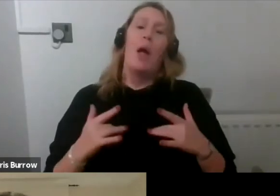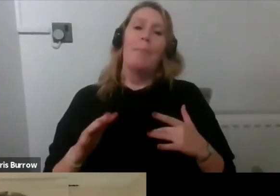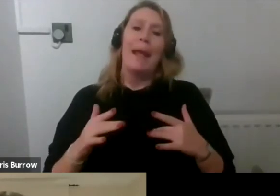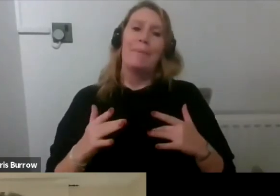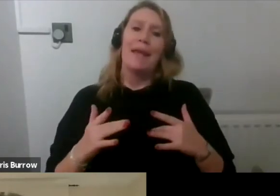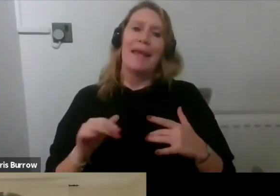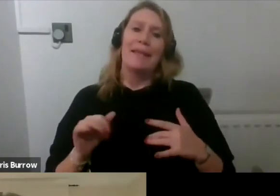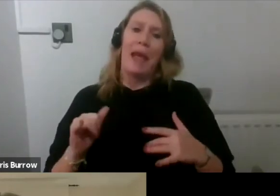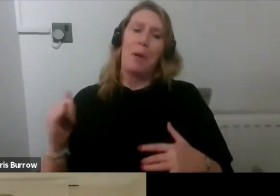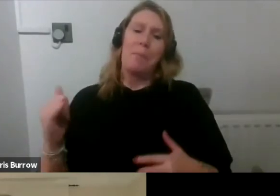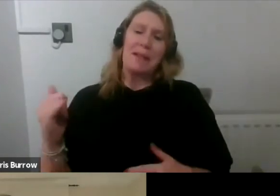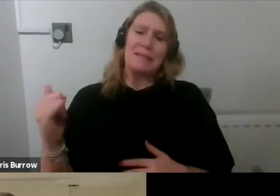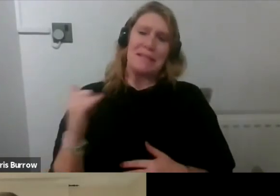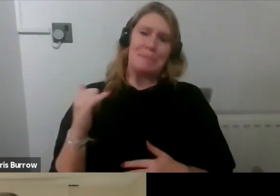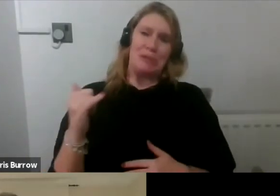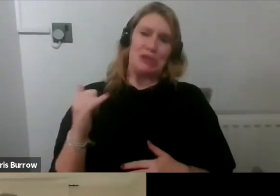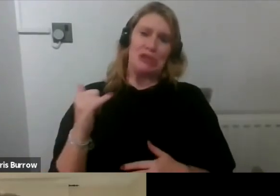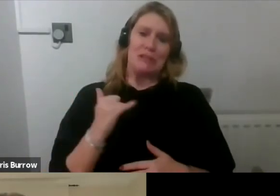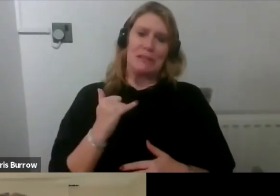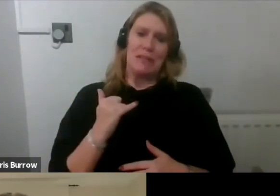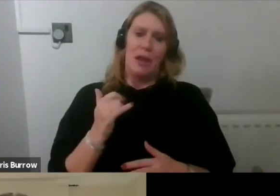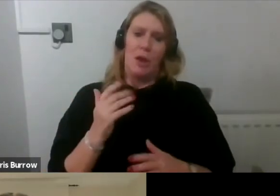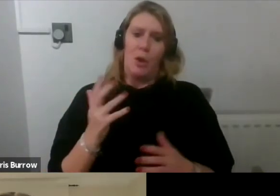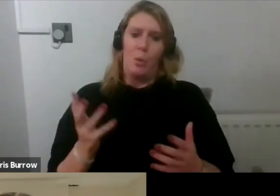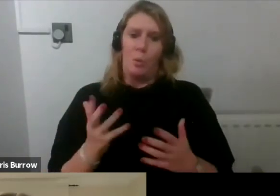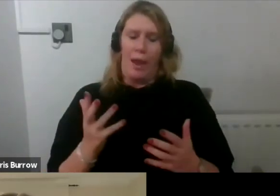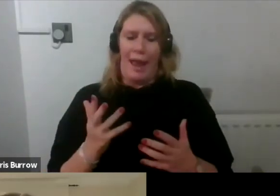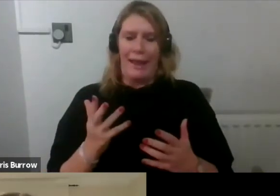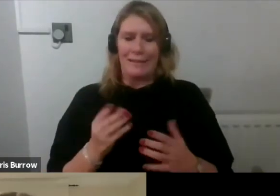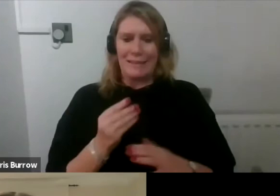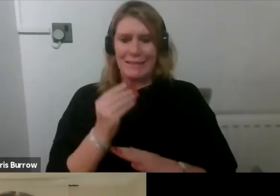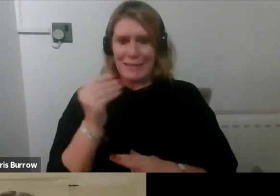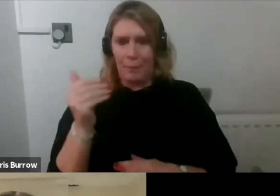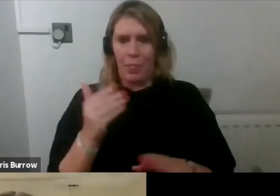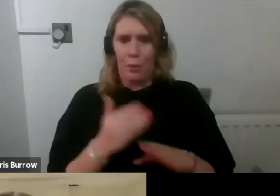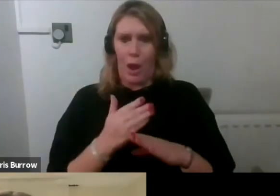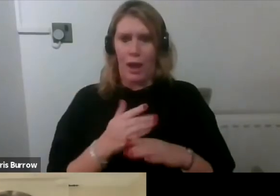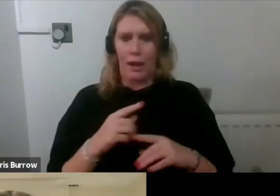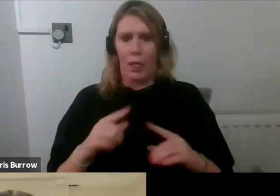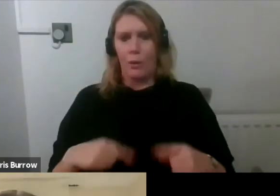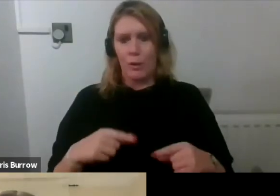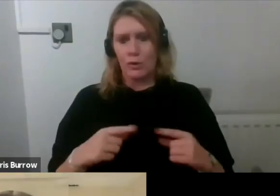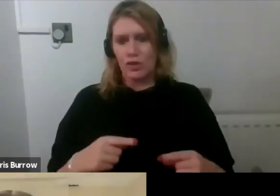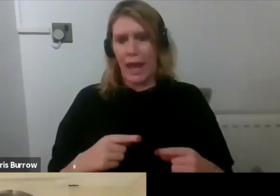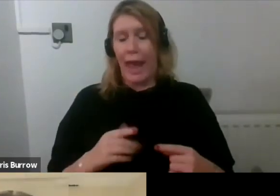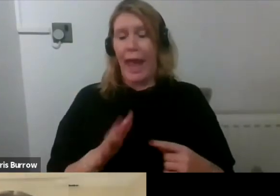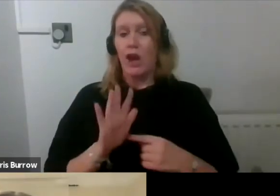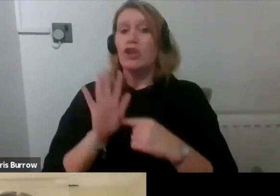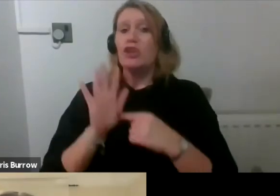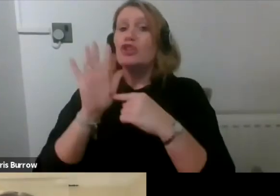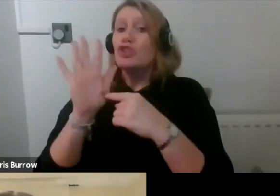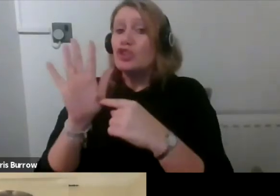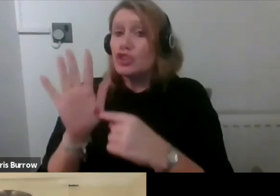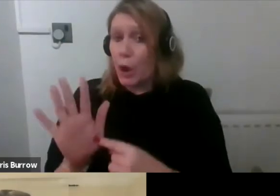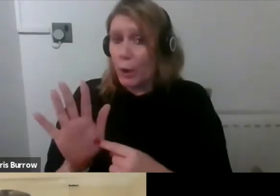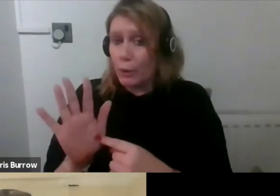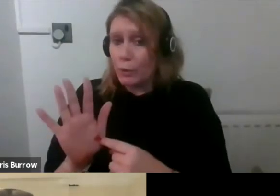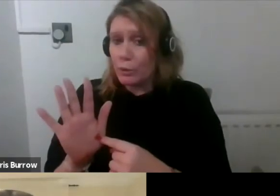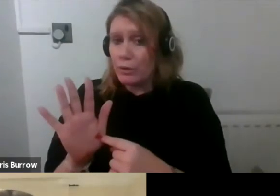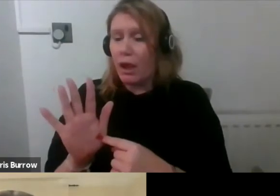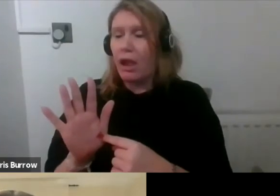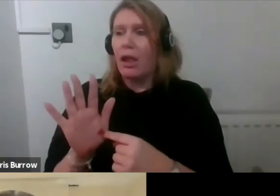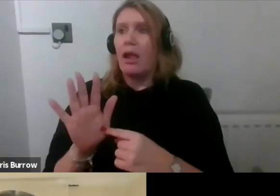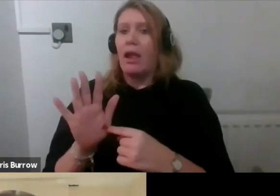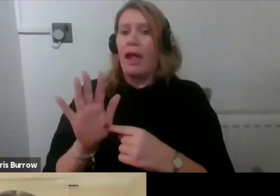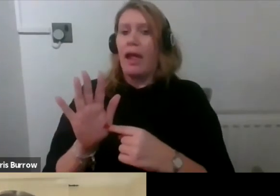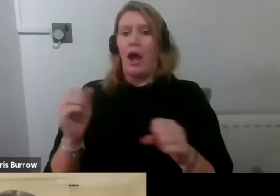like an R&D phase, where I did some of the work, like I burnt the wheelchair and things like that, and I presented what I was going to do to them, and I'd made the